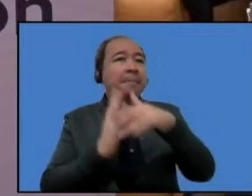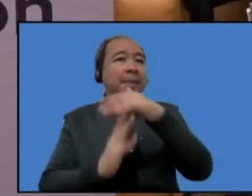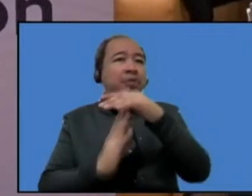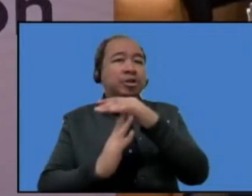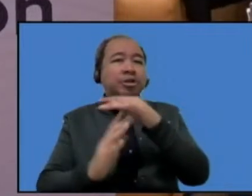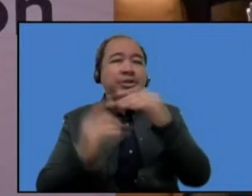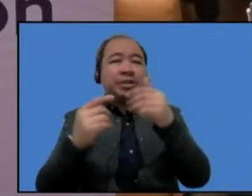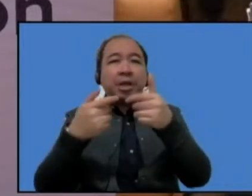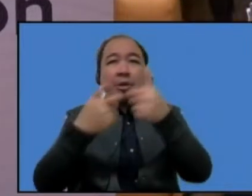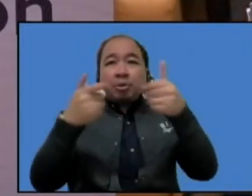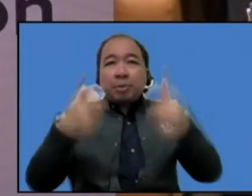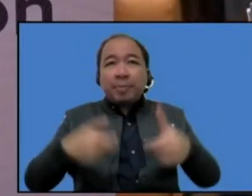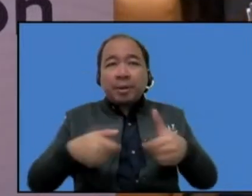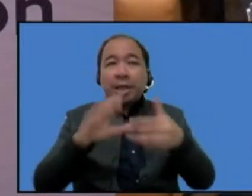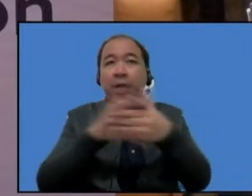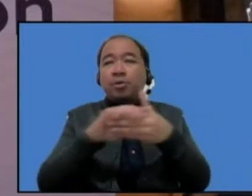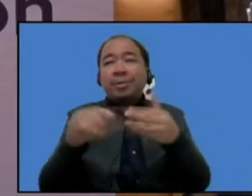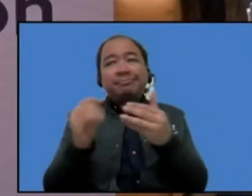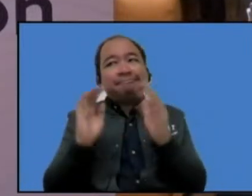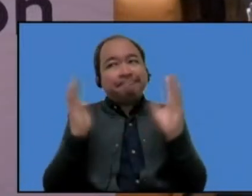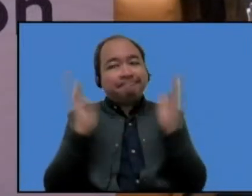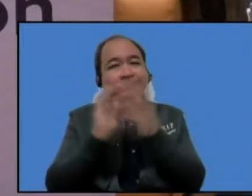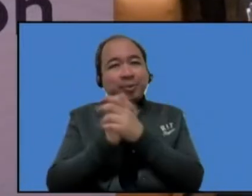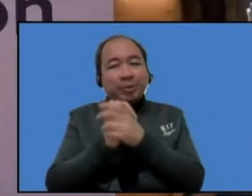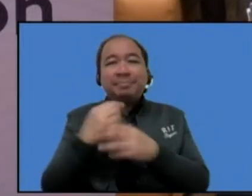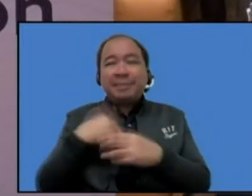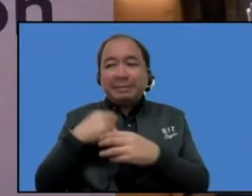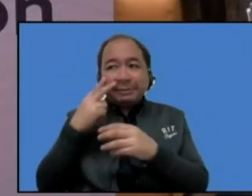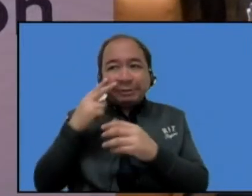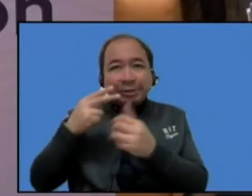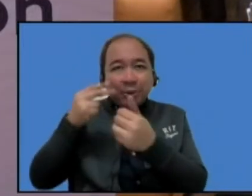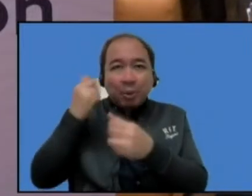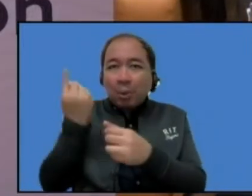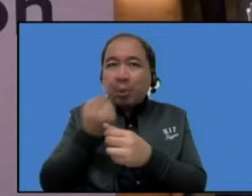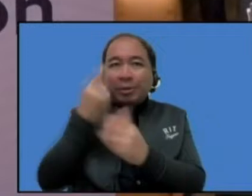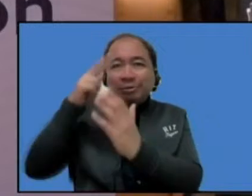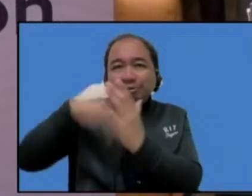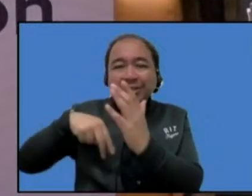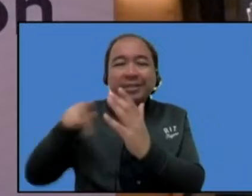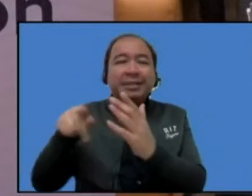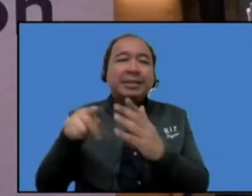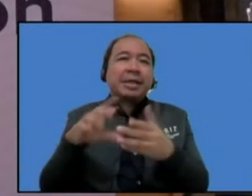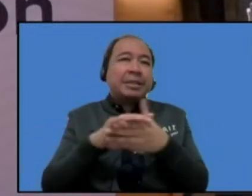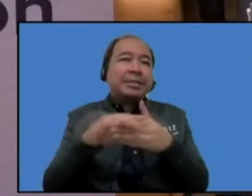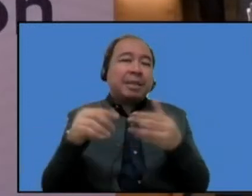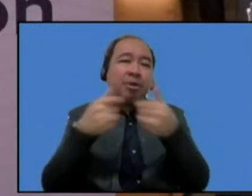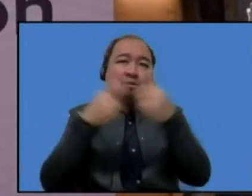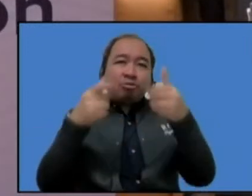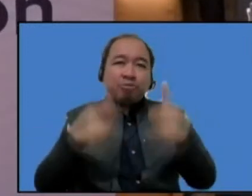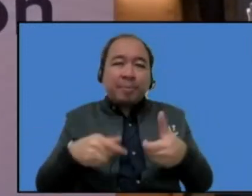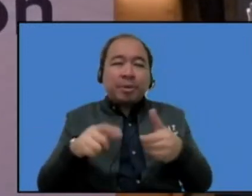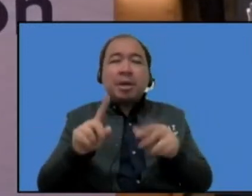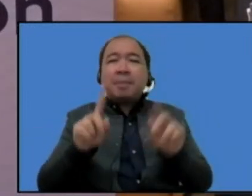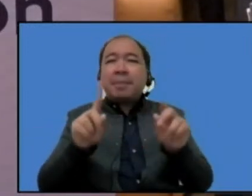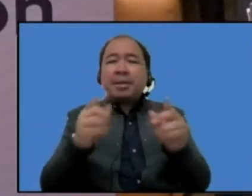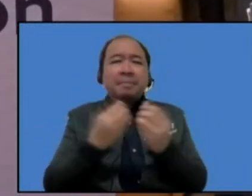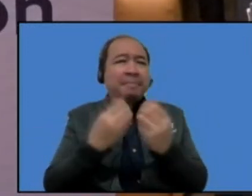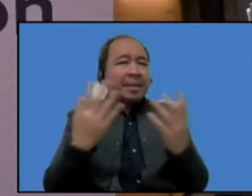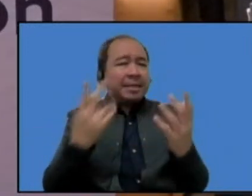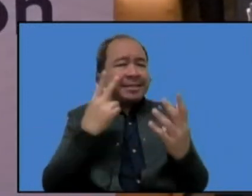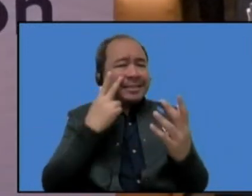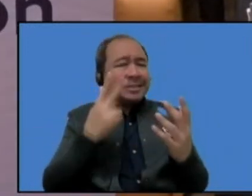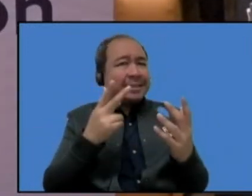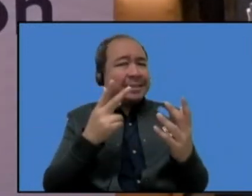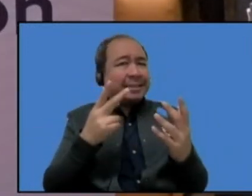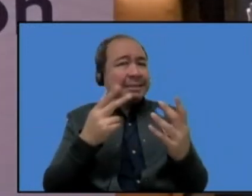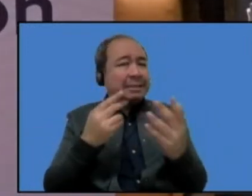always follow UN ESCAP reports. And there are a lot of issues there, of course, including data. But I also listened to